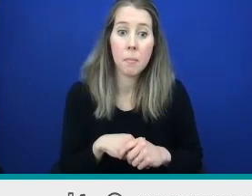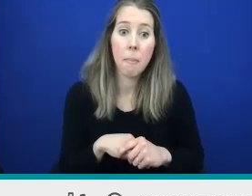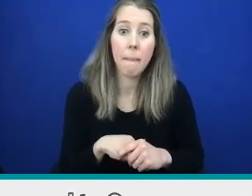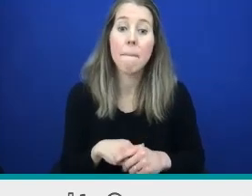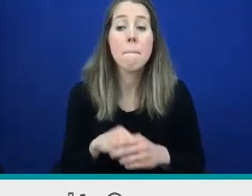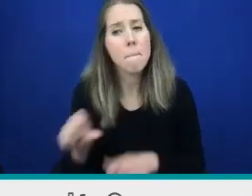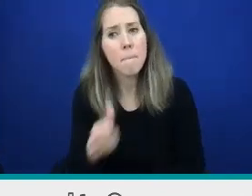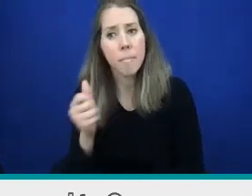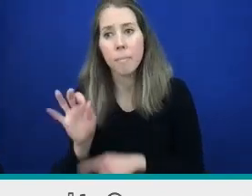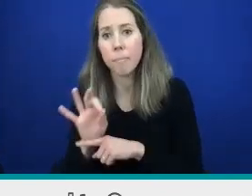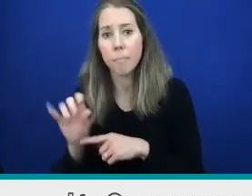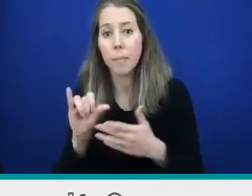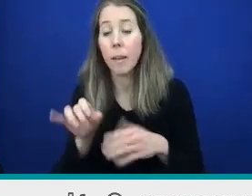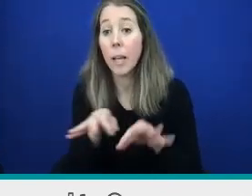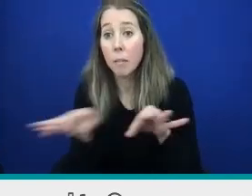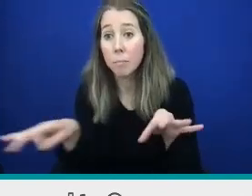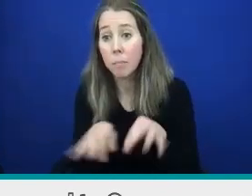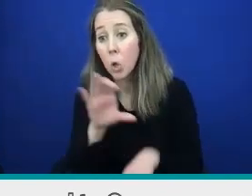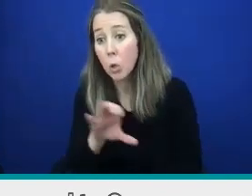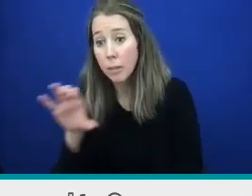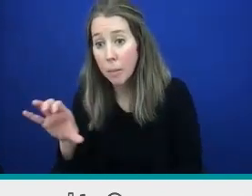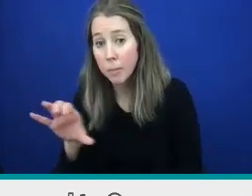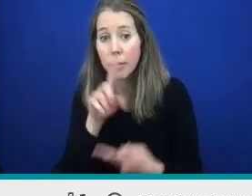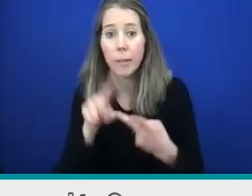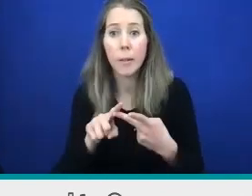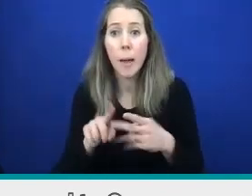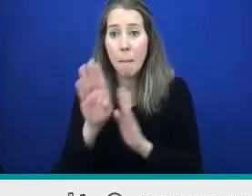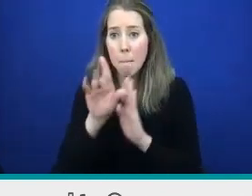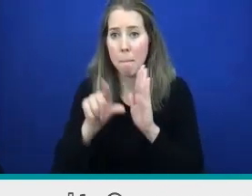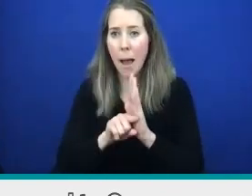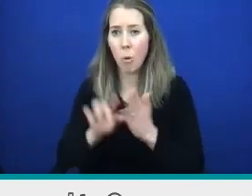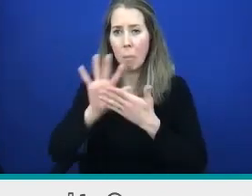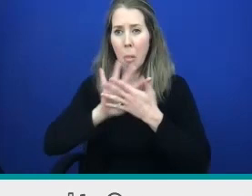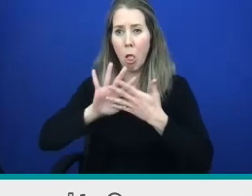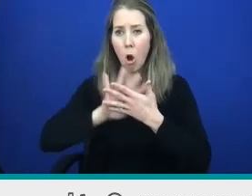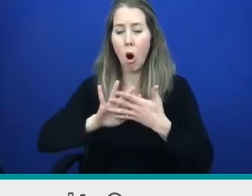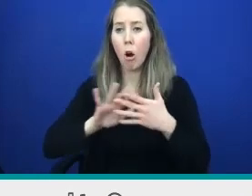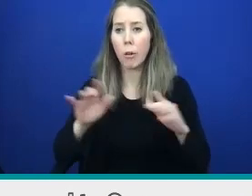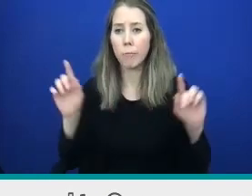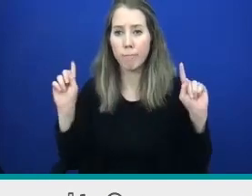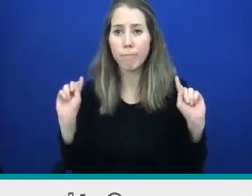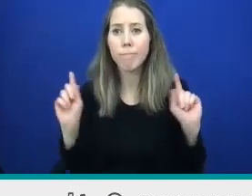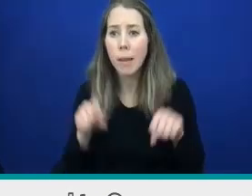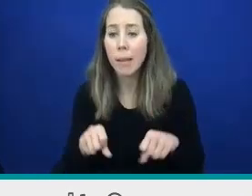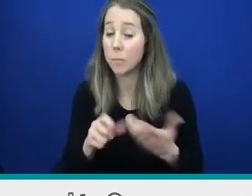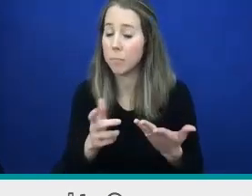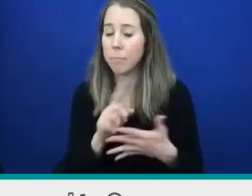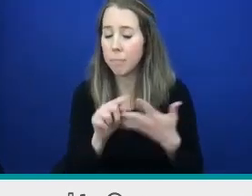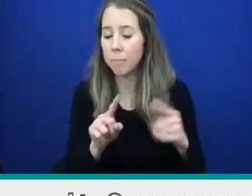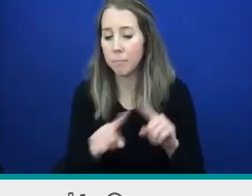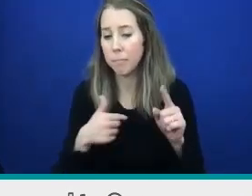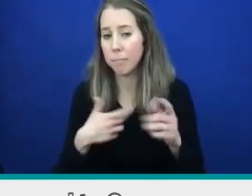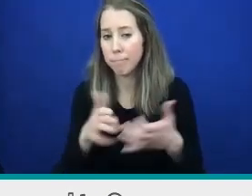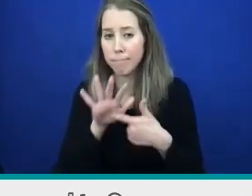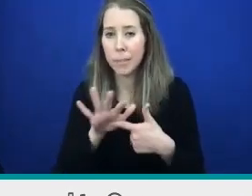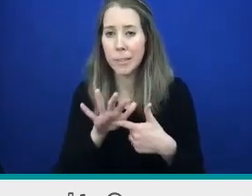There's other features like closed captioning, blurred backgrounds, things like that. But just wanted to show kind of